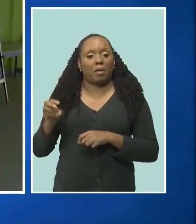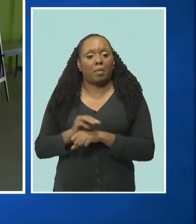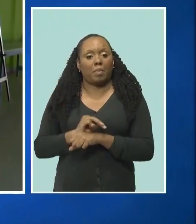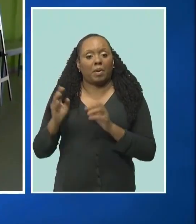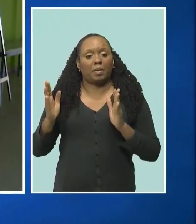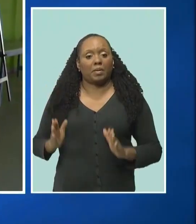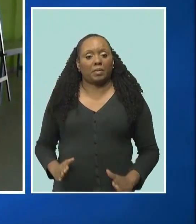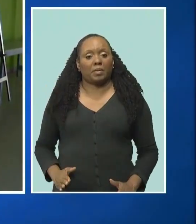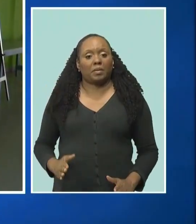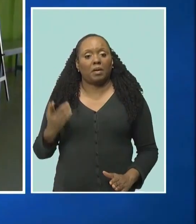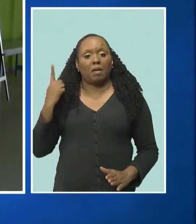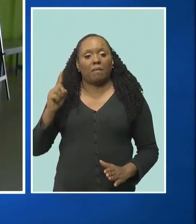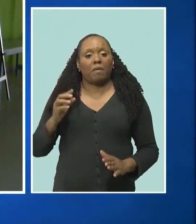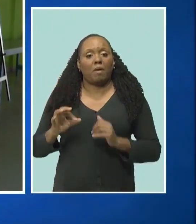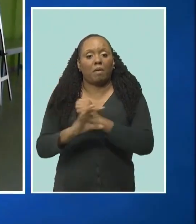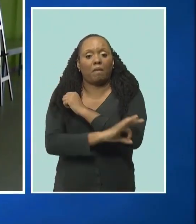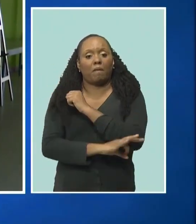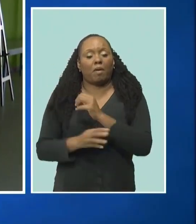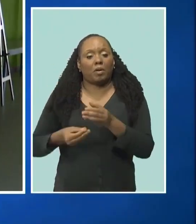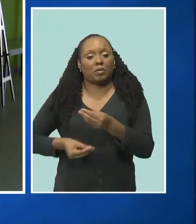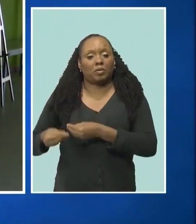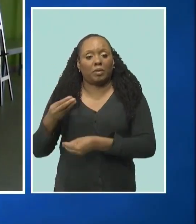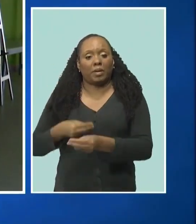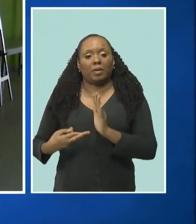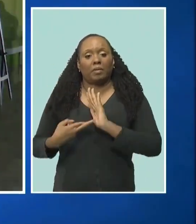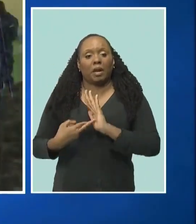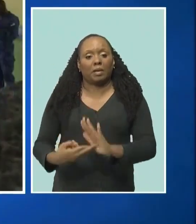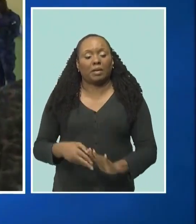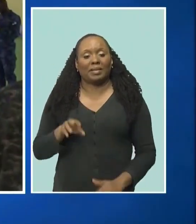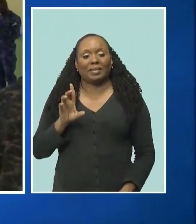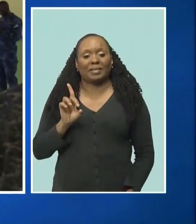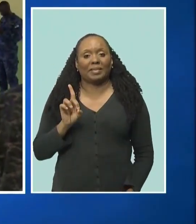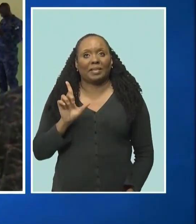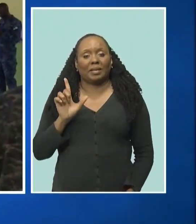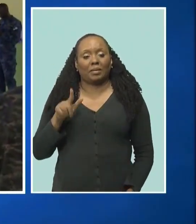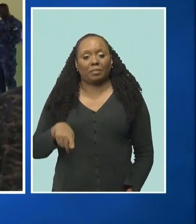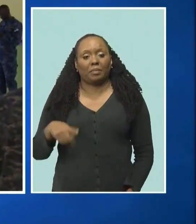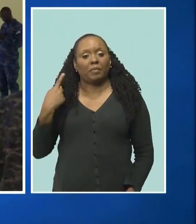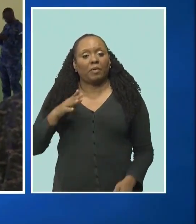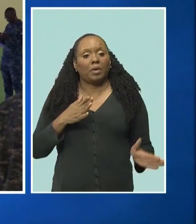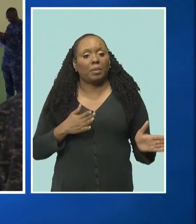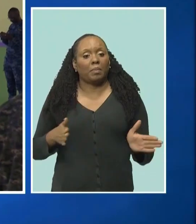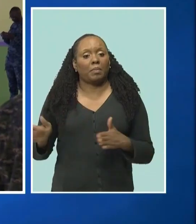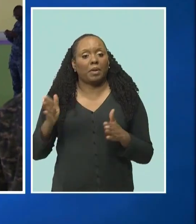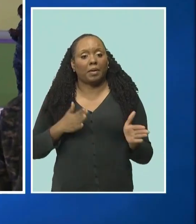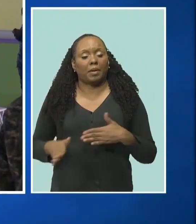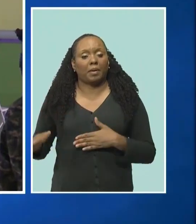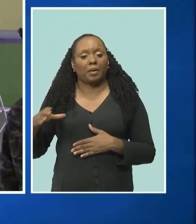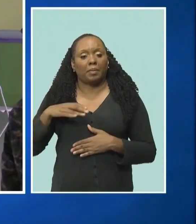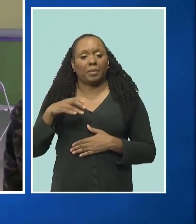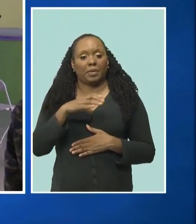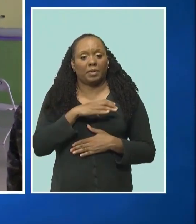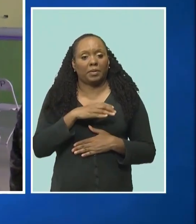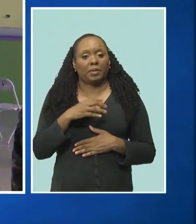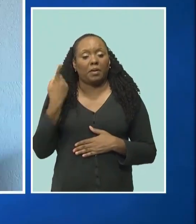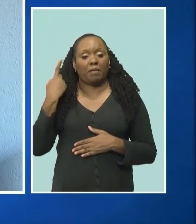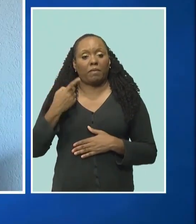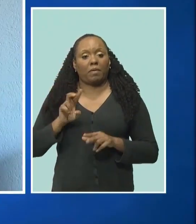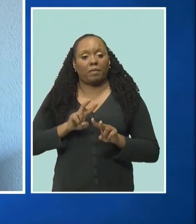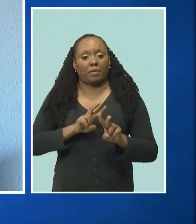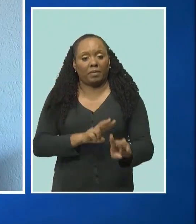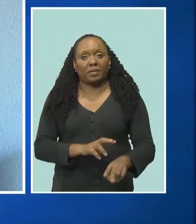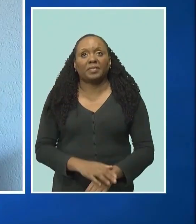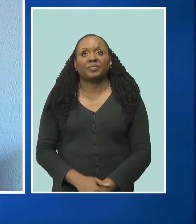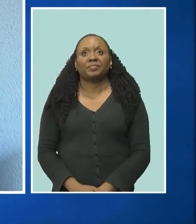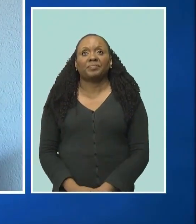Trade, Maxine McLean, is representing the DLP on the planning committee for the state funeral. Today we